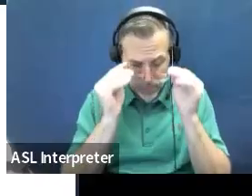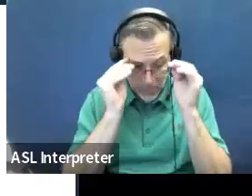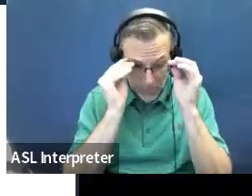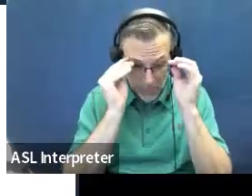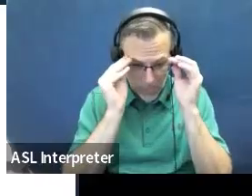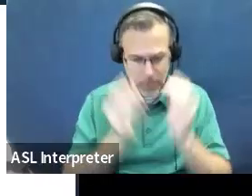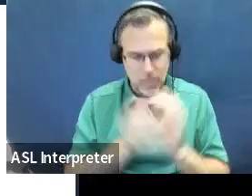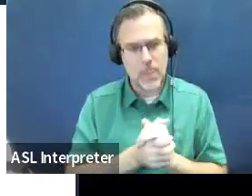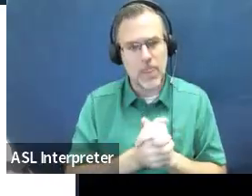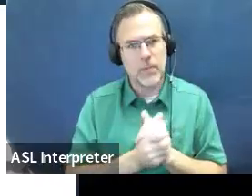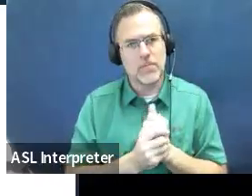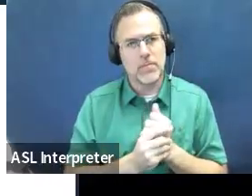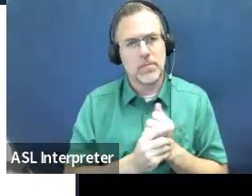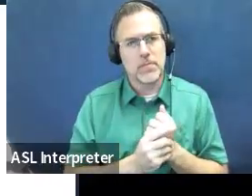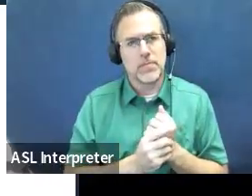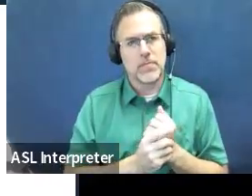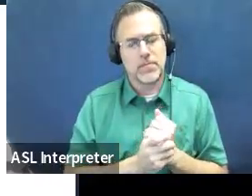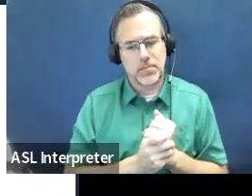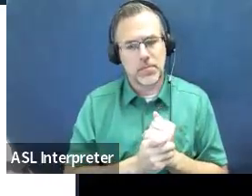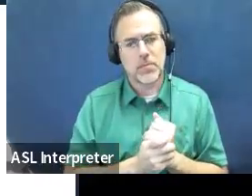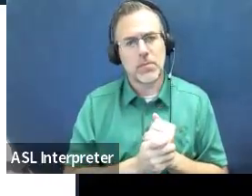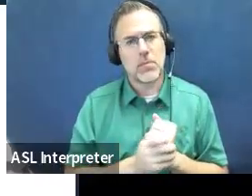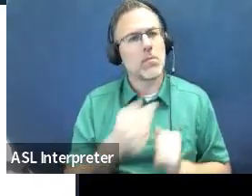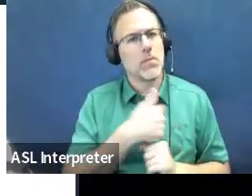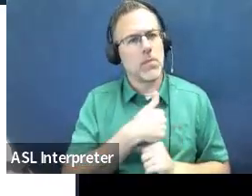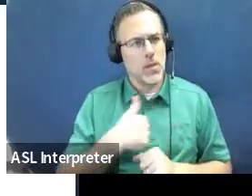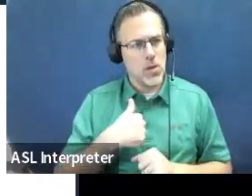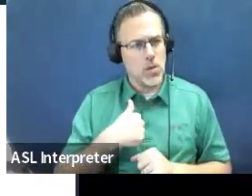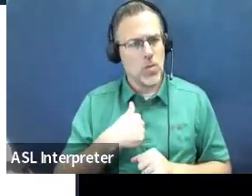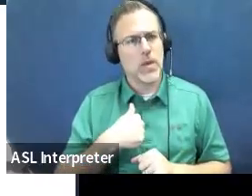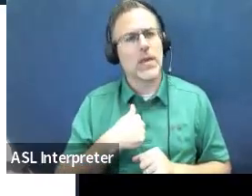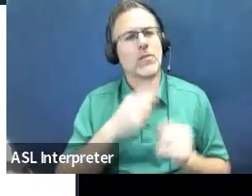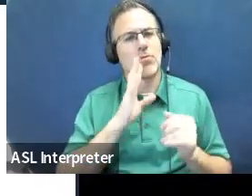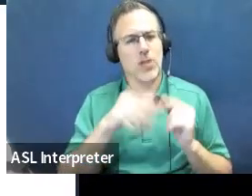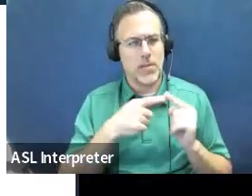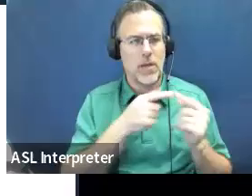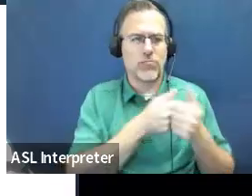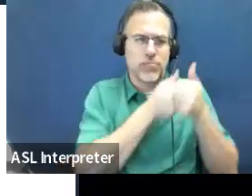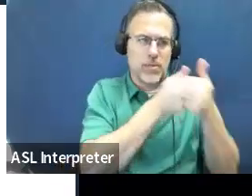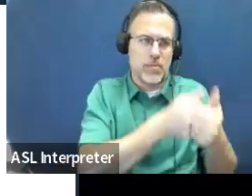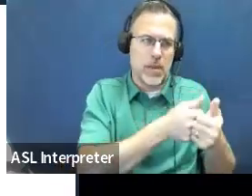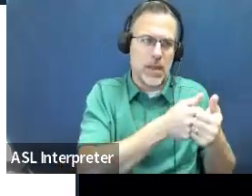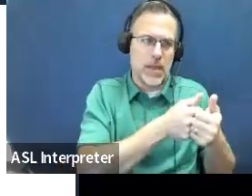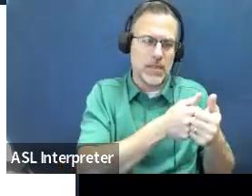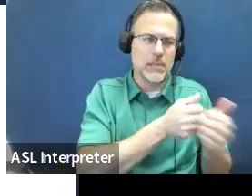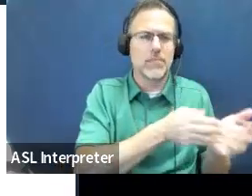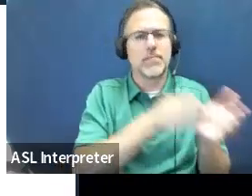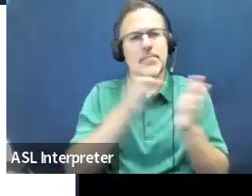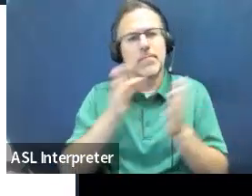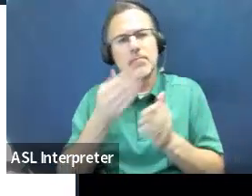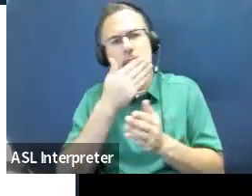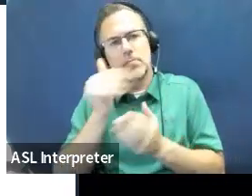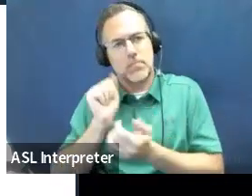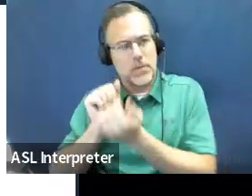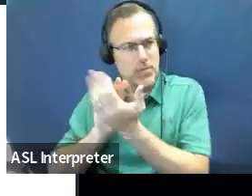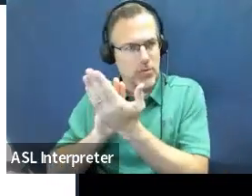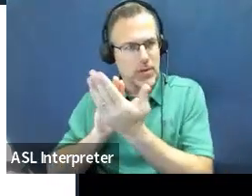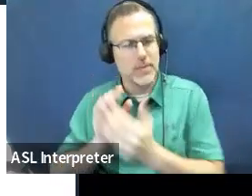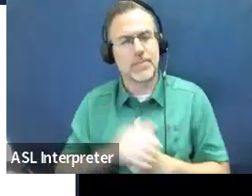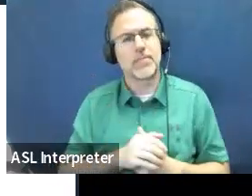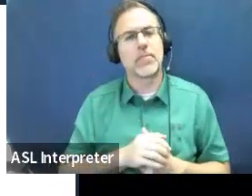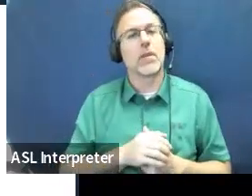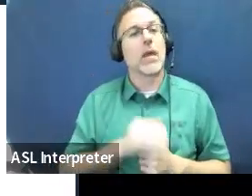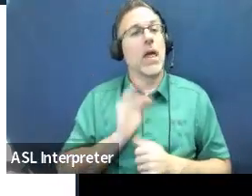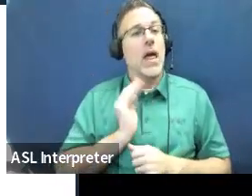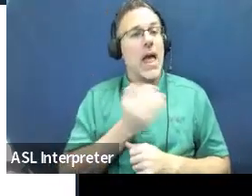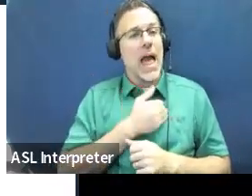So as I talked about, we talk about compliance versus best practice because as a team, we've really talked about when we focus on that